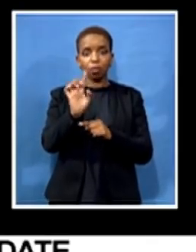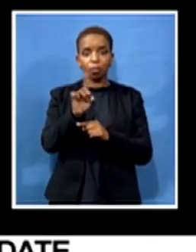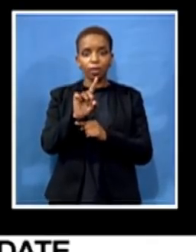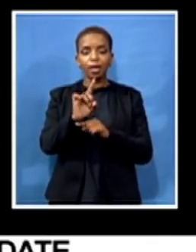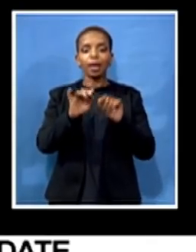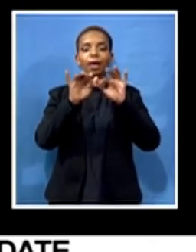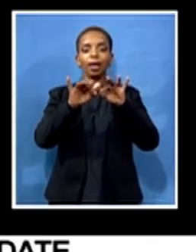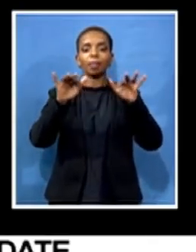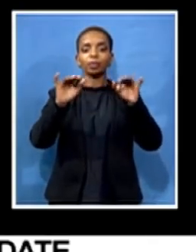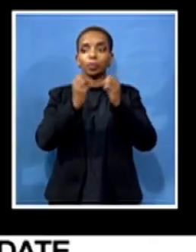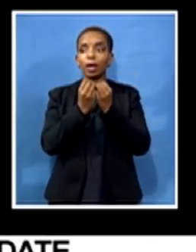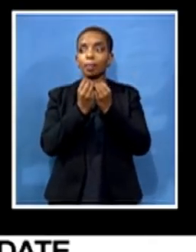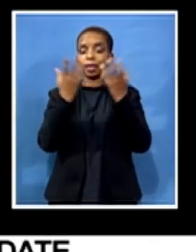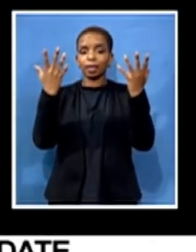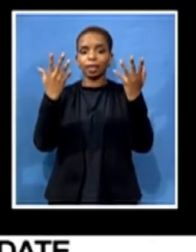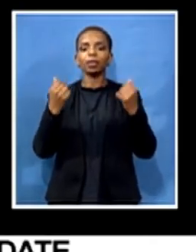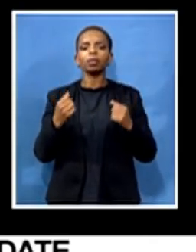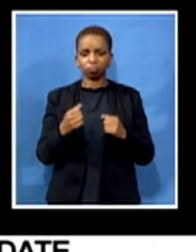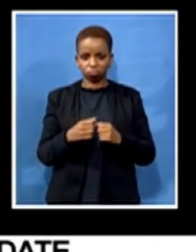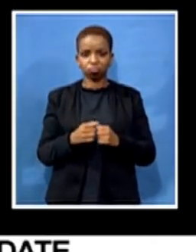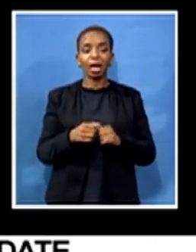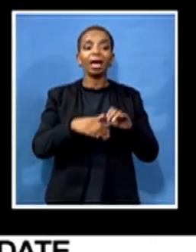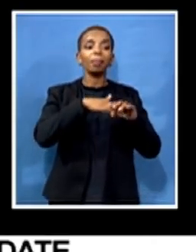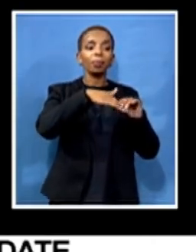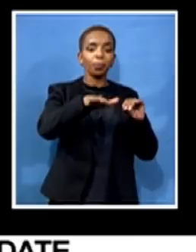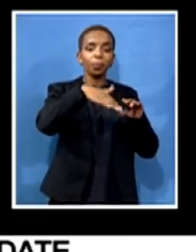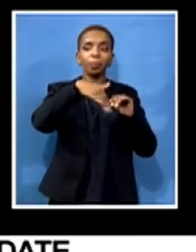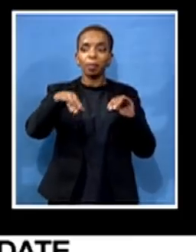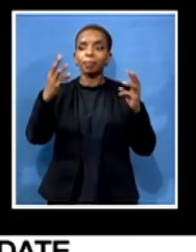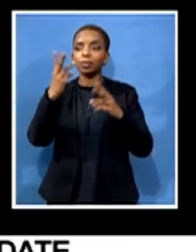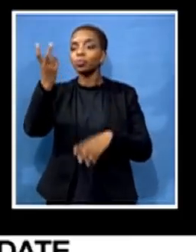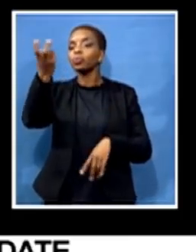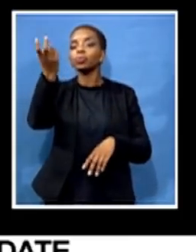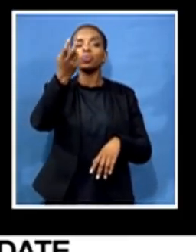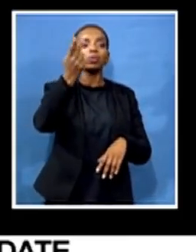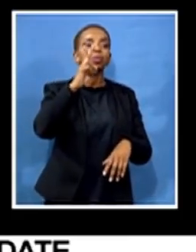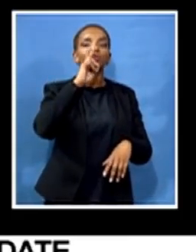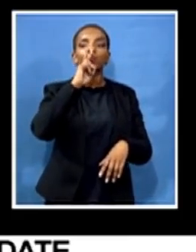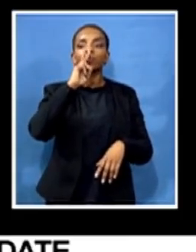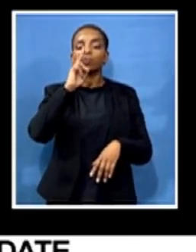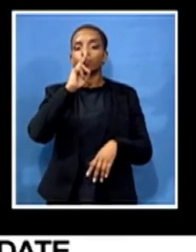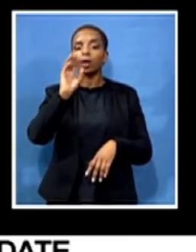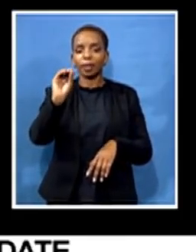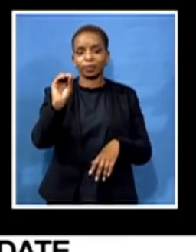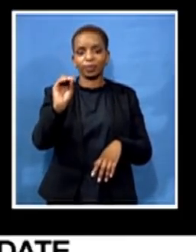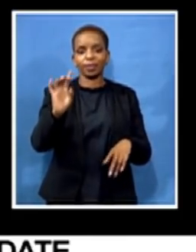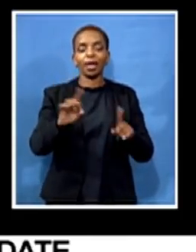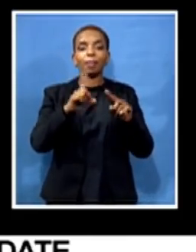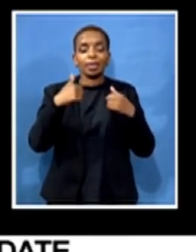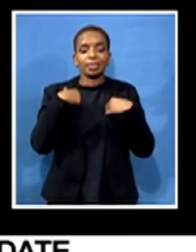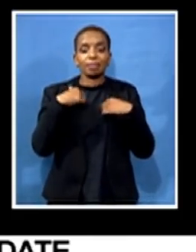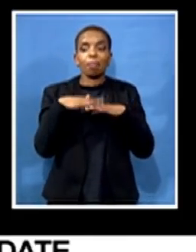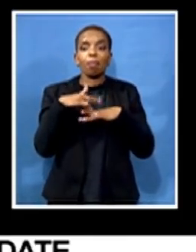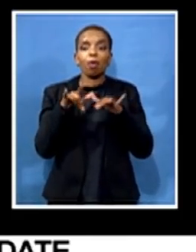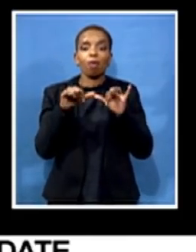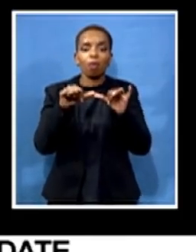cigarettes. But I will leave it at that because the matters are in court. We will